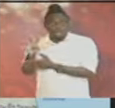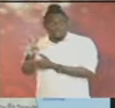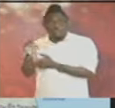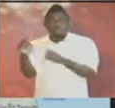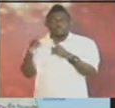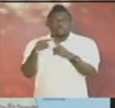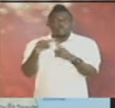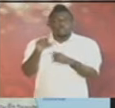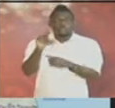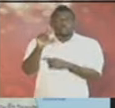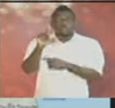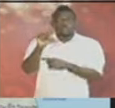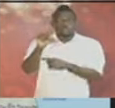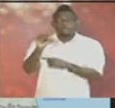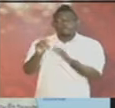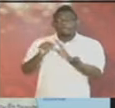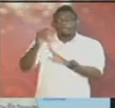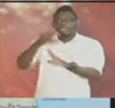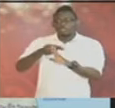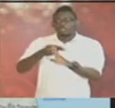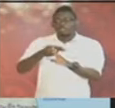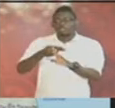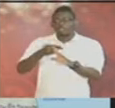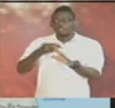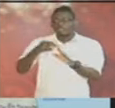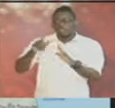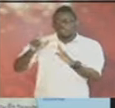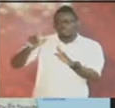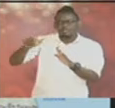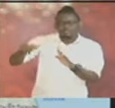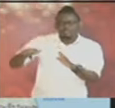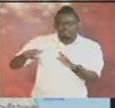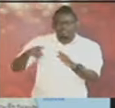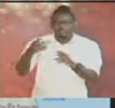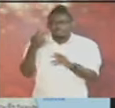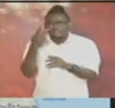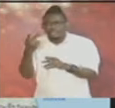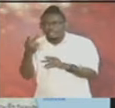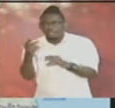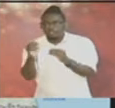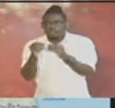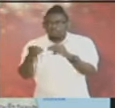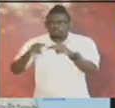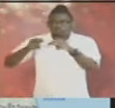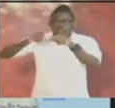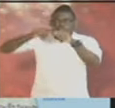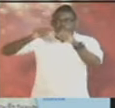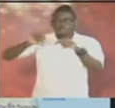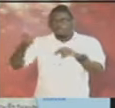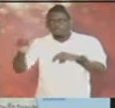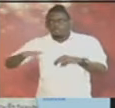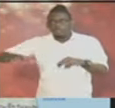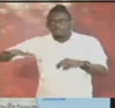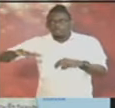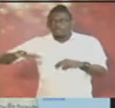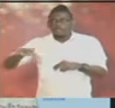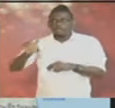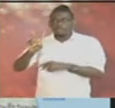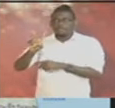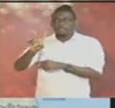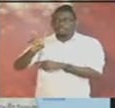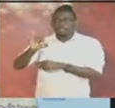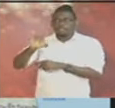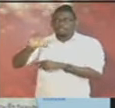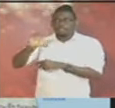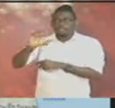we also started to see an increase in other counties. If you were to look at County Victoria, if you were to look at County St. George East, St. Patrick and St.